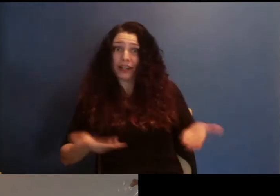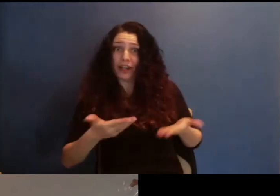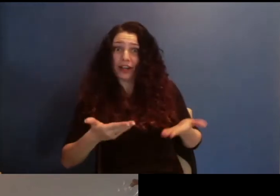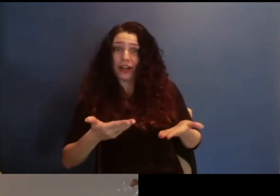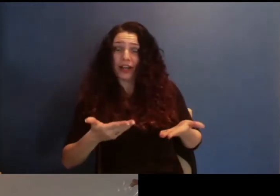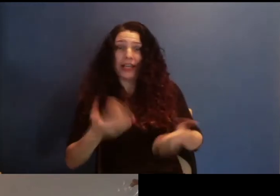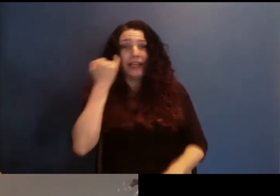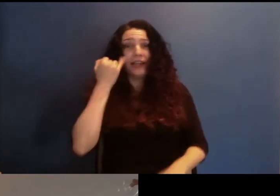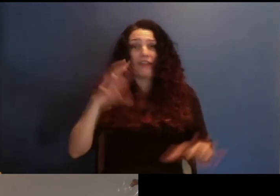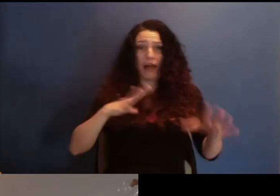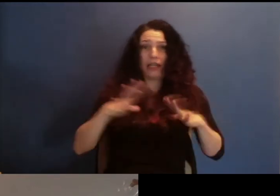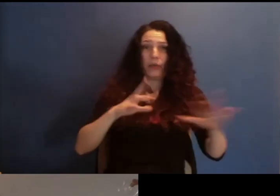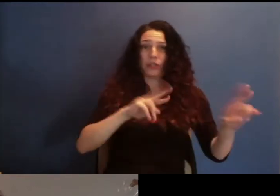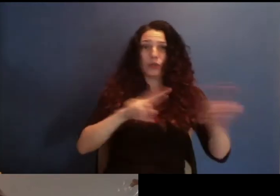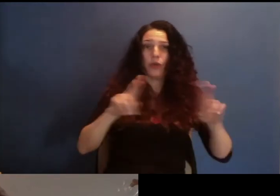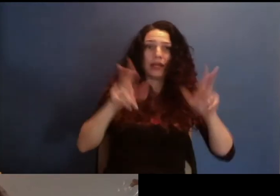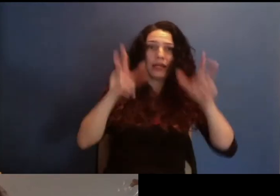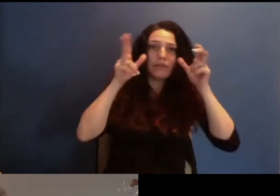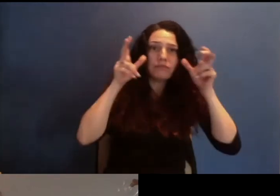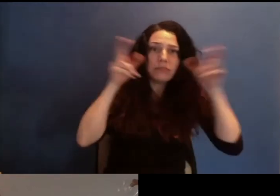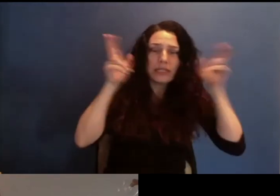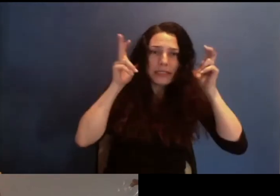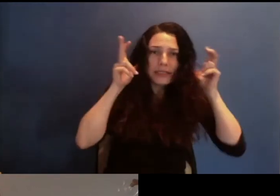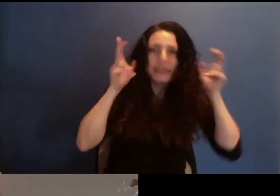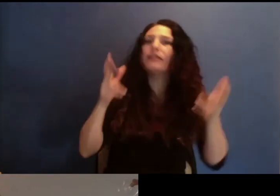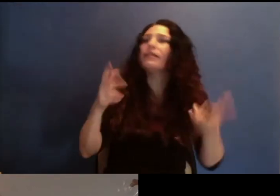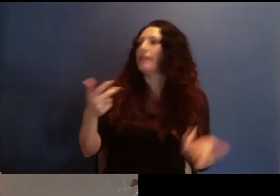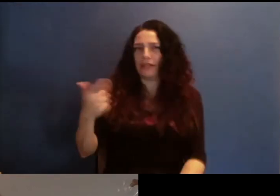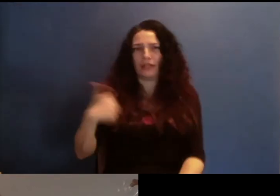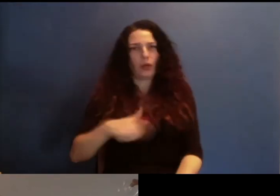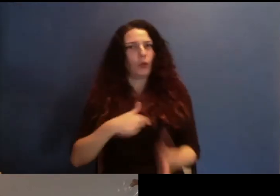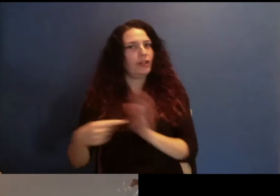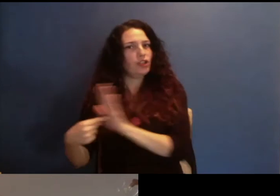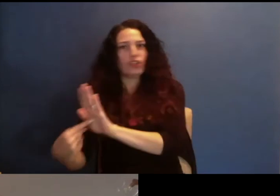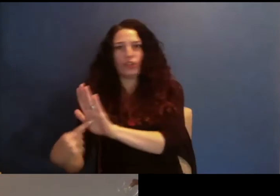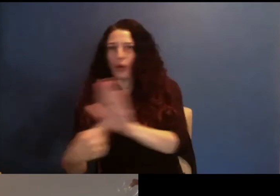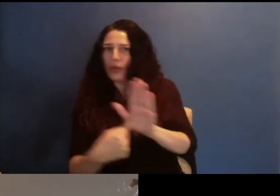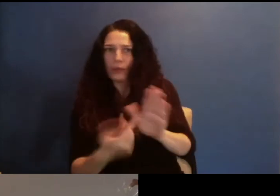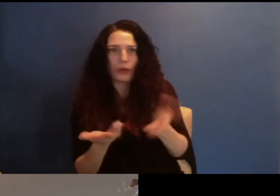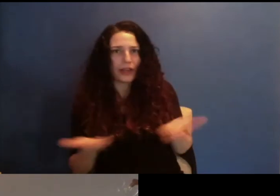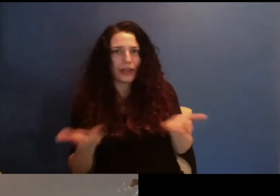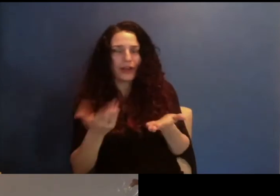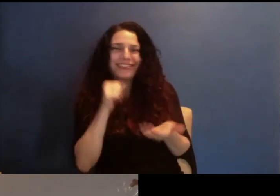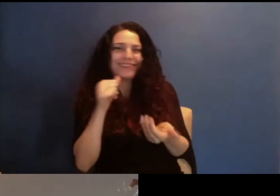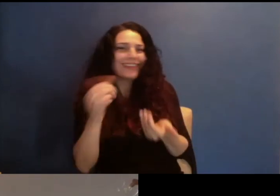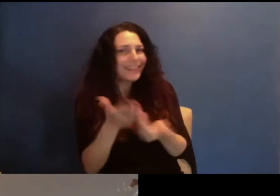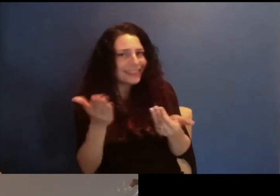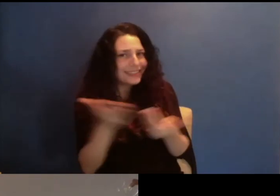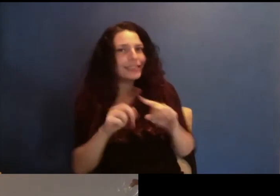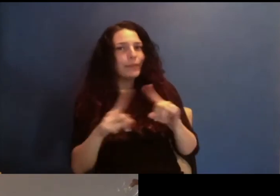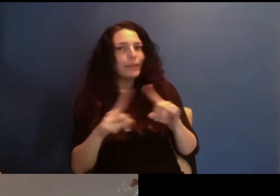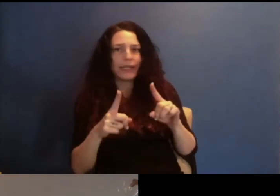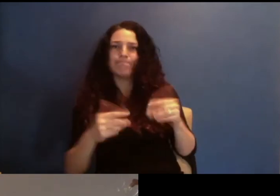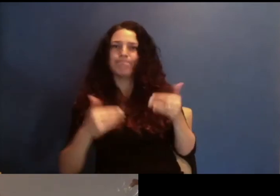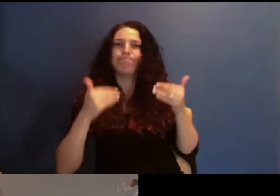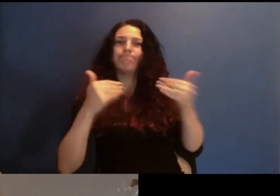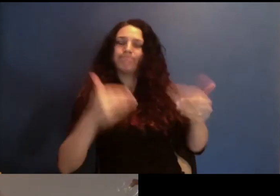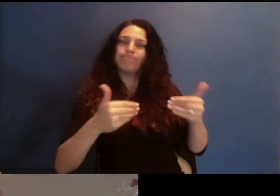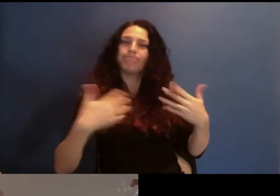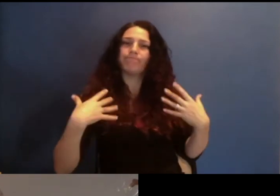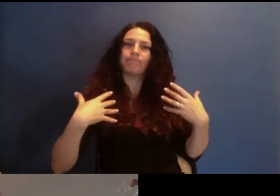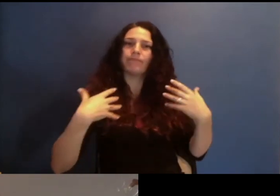to you, which is no easy feat, I understand because I struggle with it too, to really have confidence and kind of be the